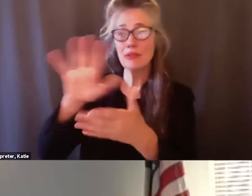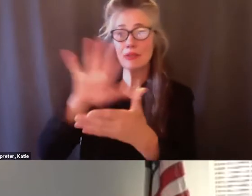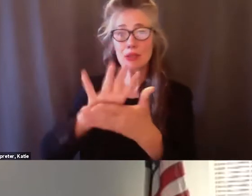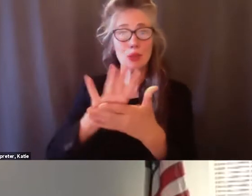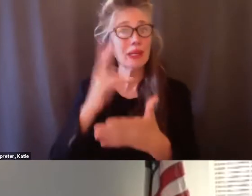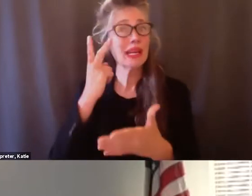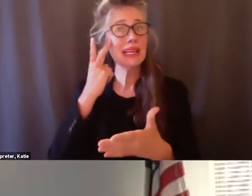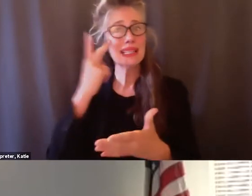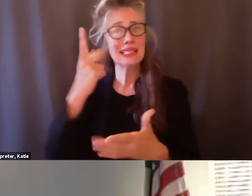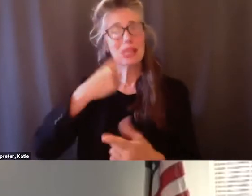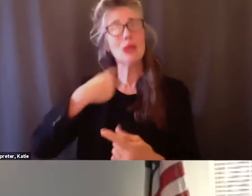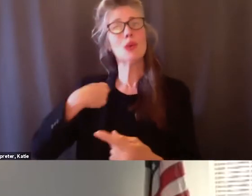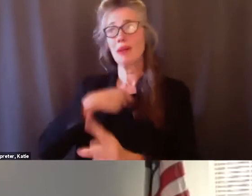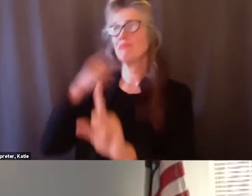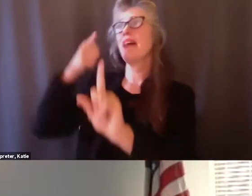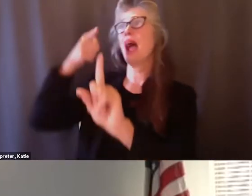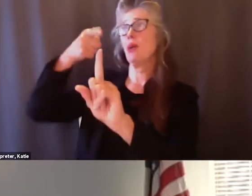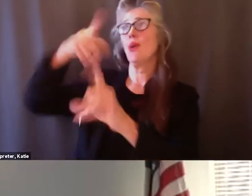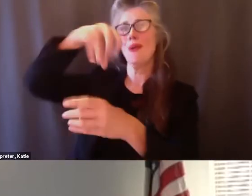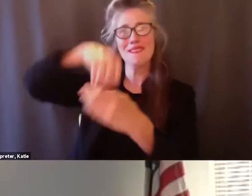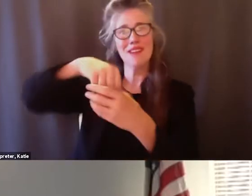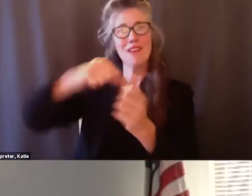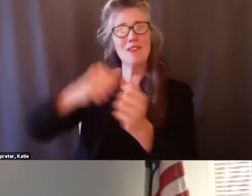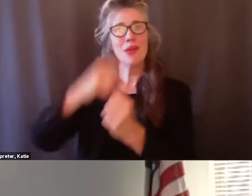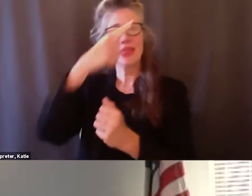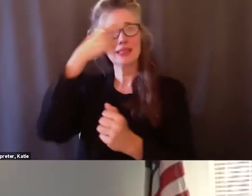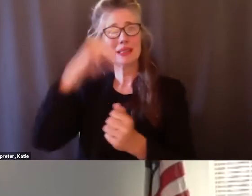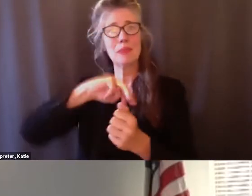all about. So thank you.